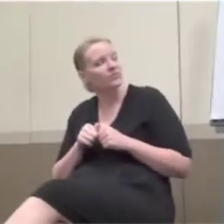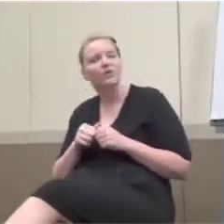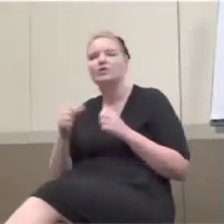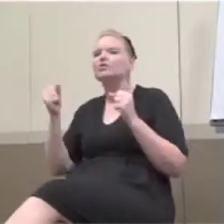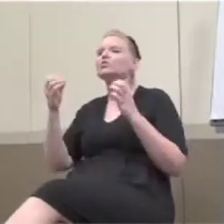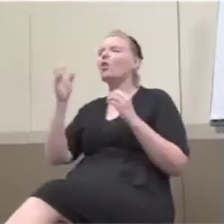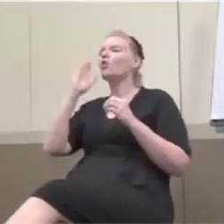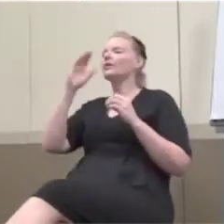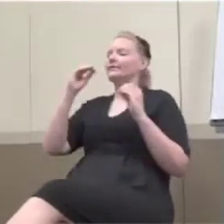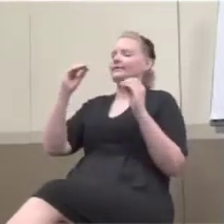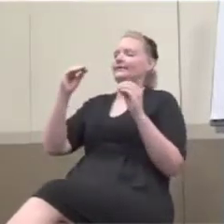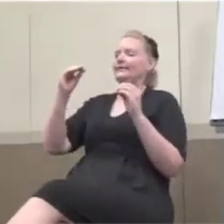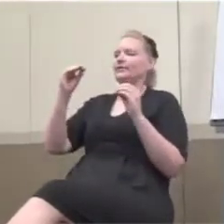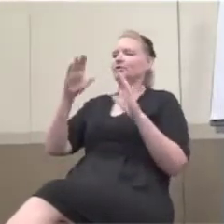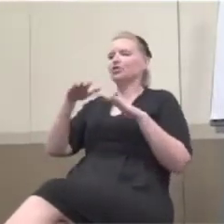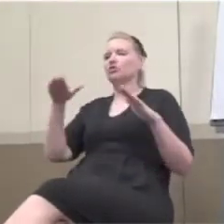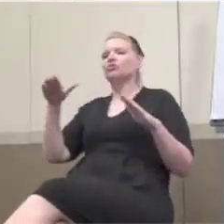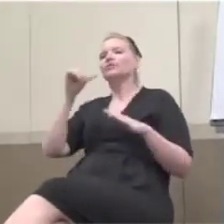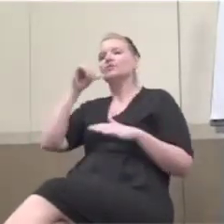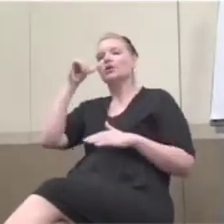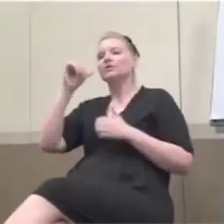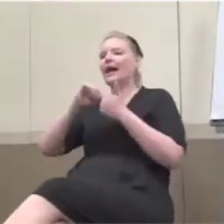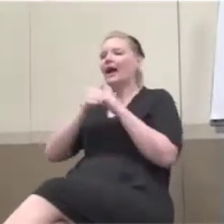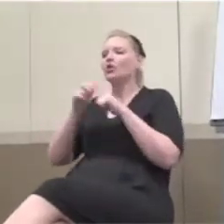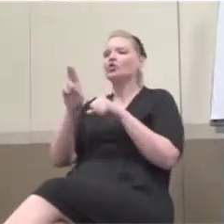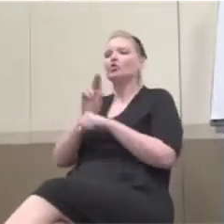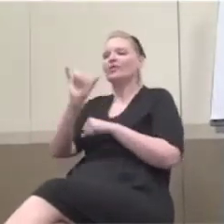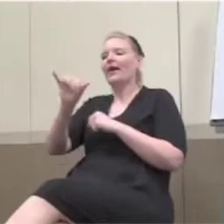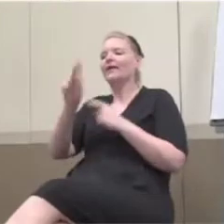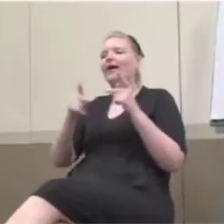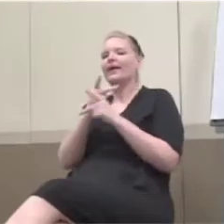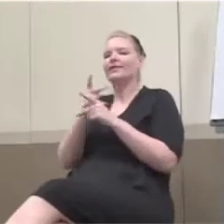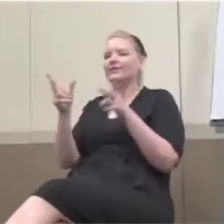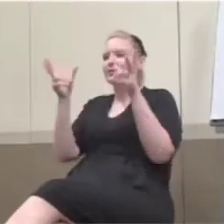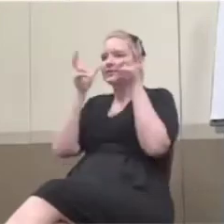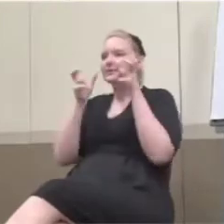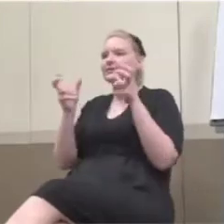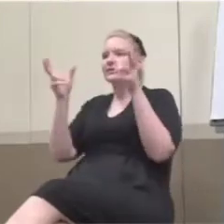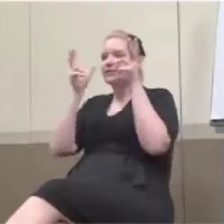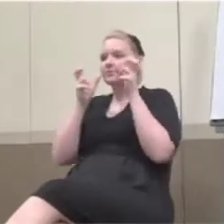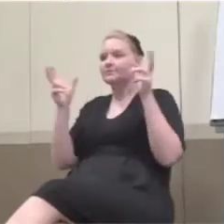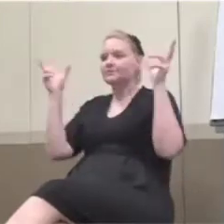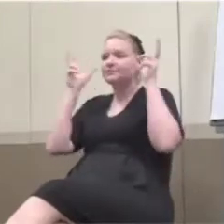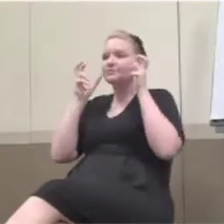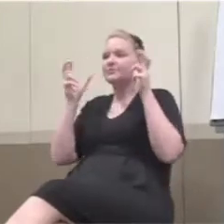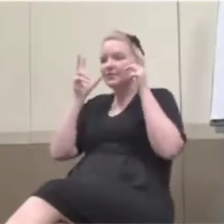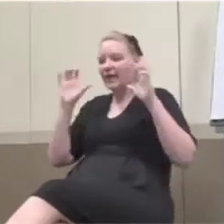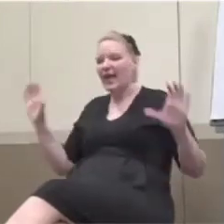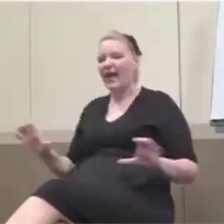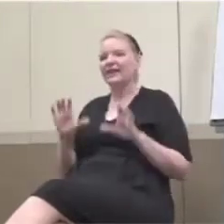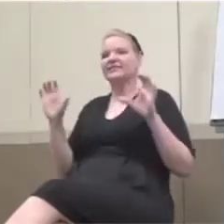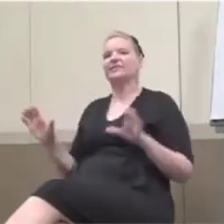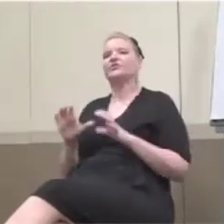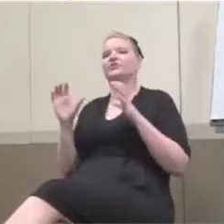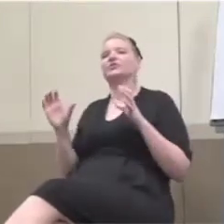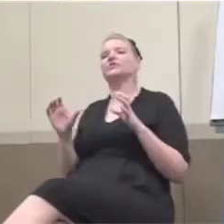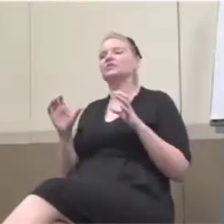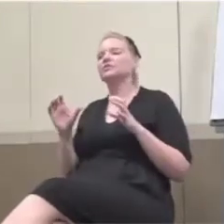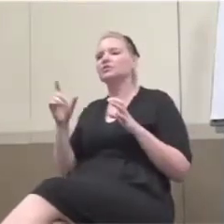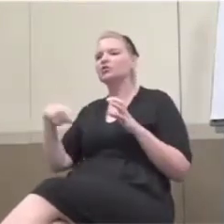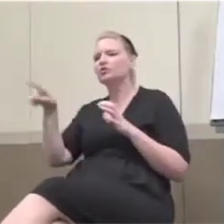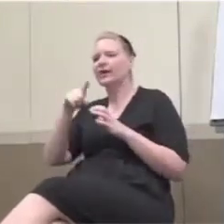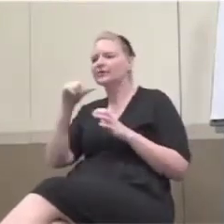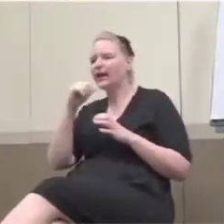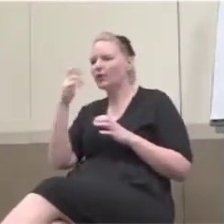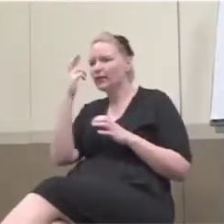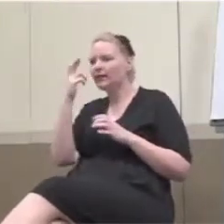how to use active listening skills is beautiful. Because the active listening skills, I don't know if you realize this or not, but we do